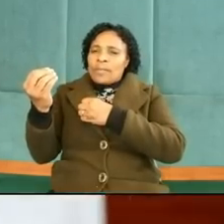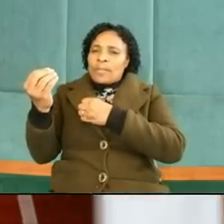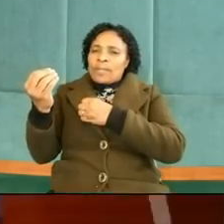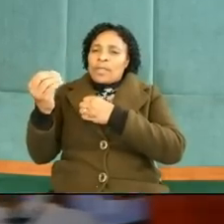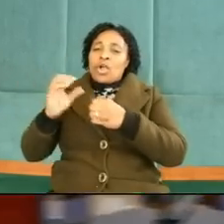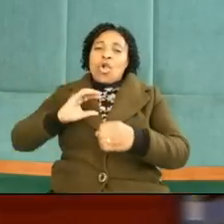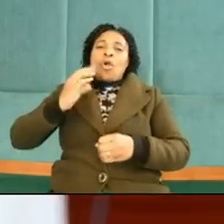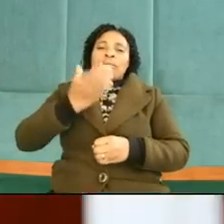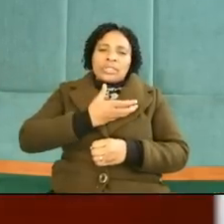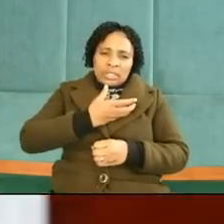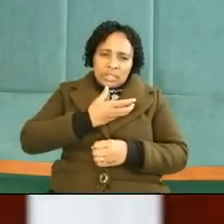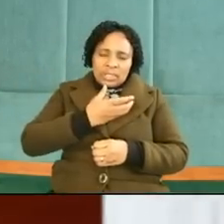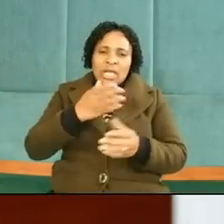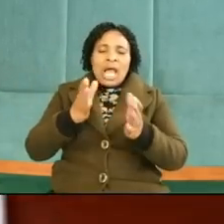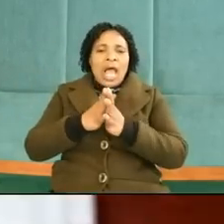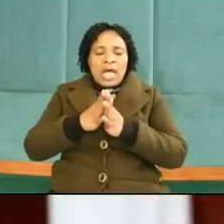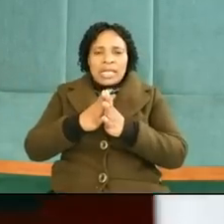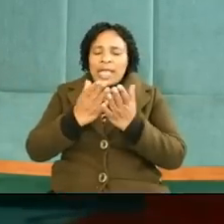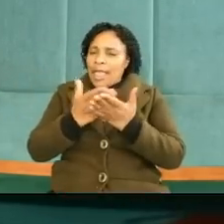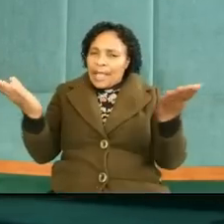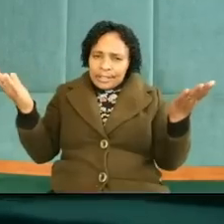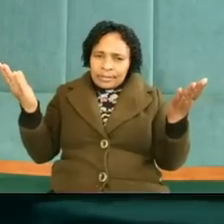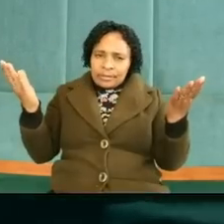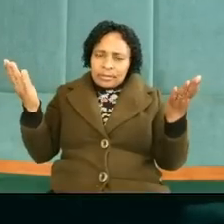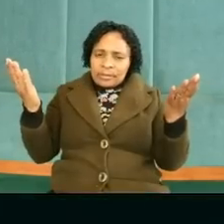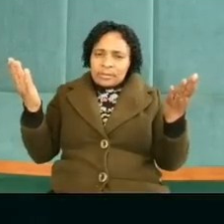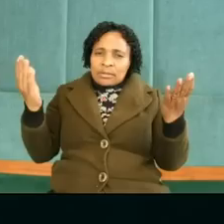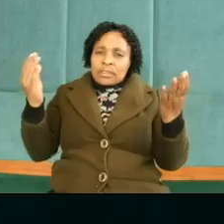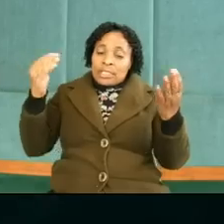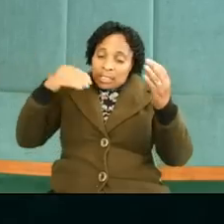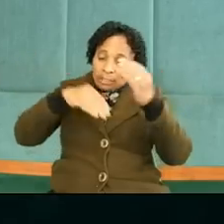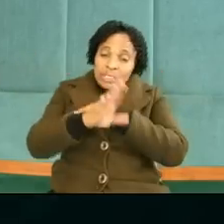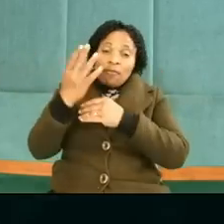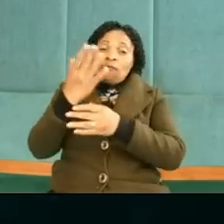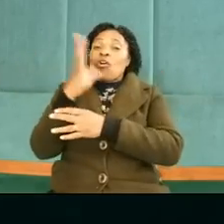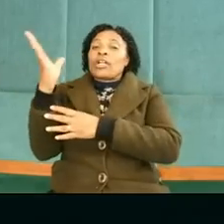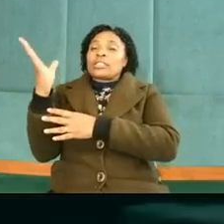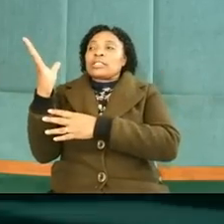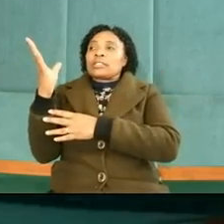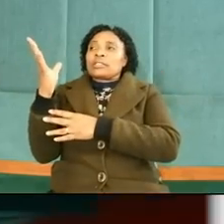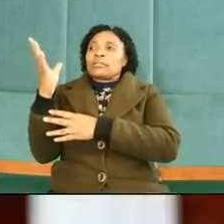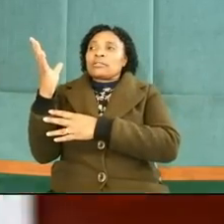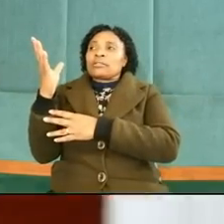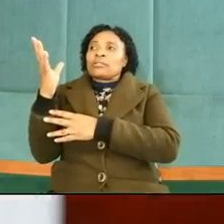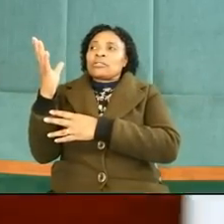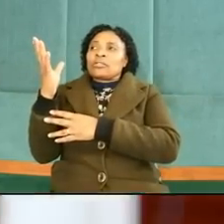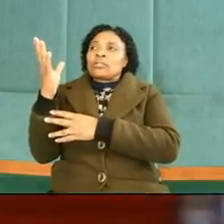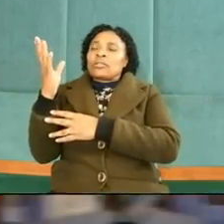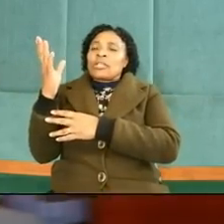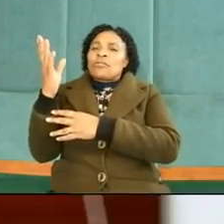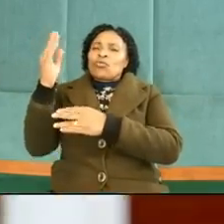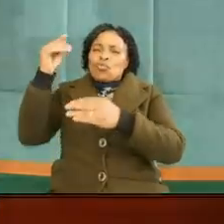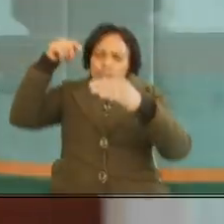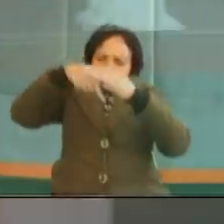communist or capitalist, any bush you go in. You know, I went to a deep rural